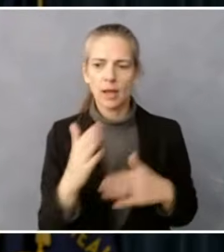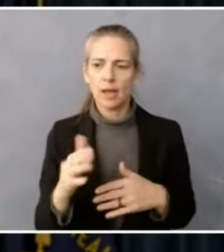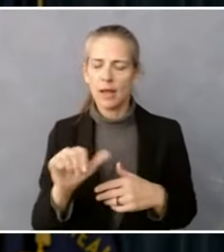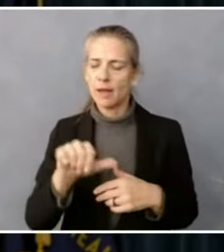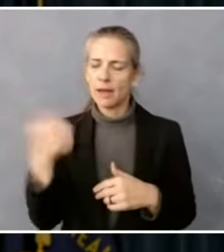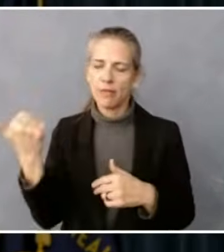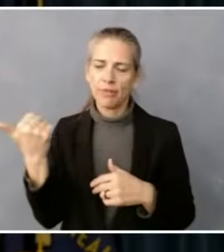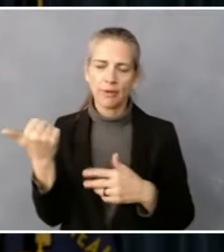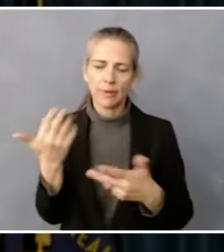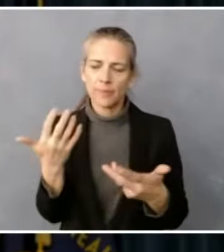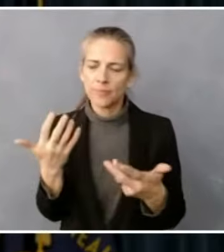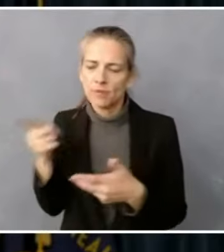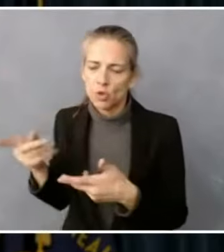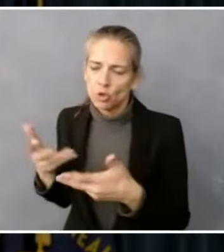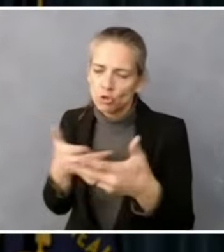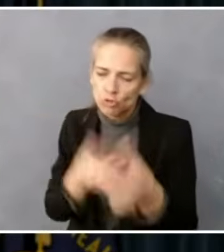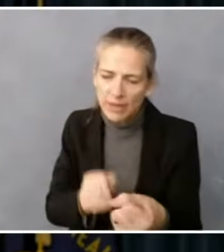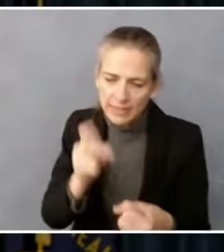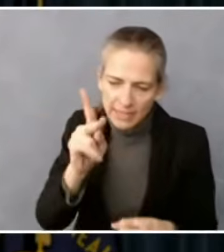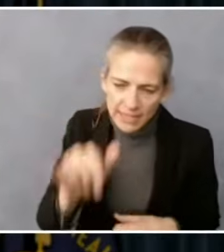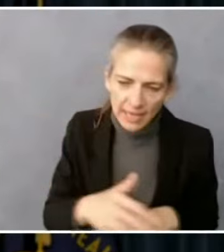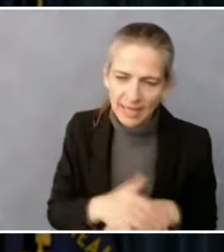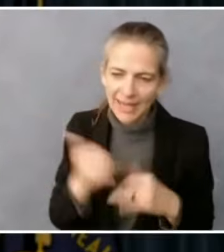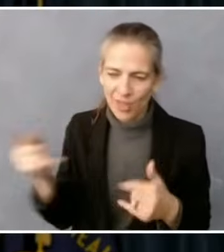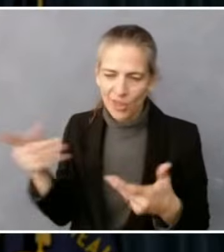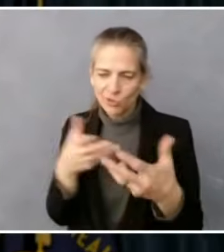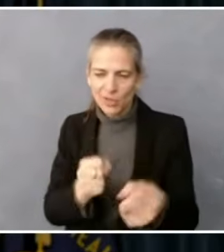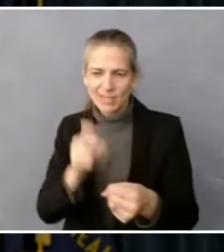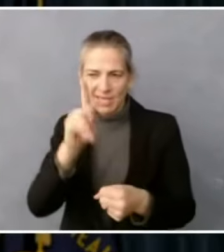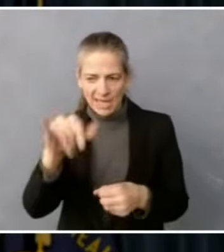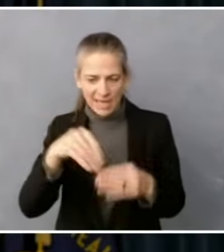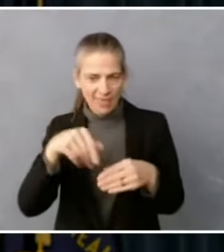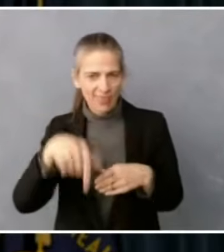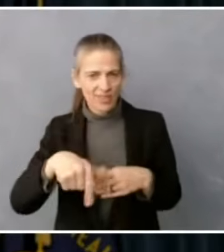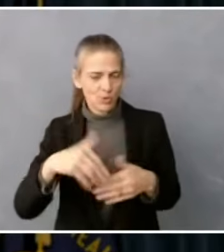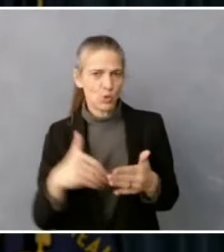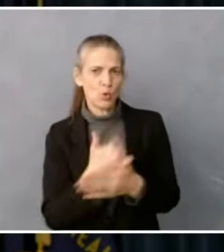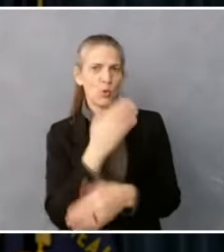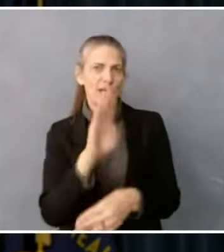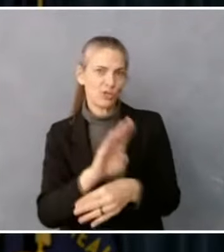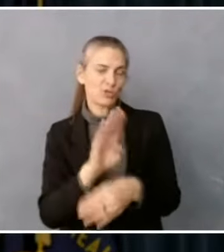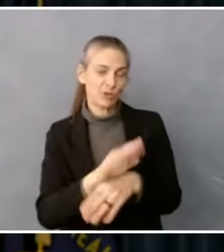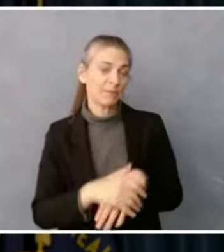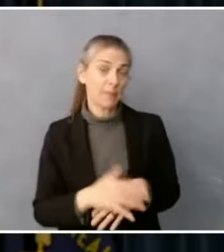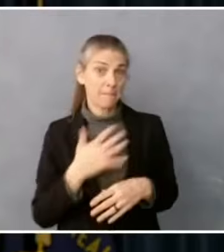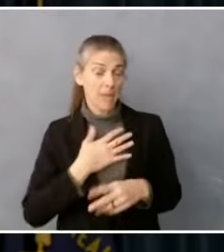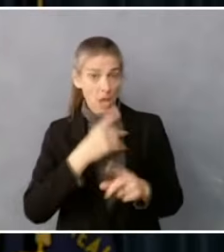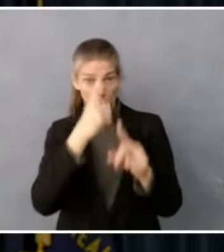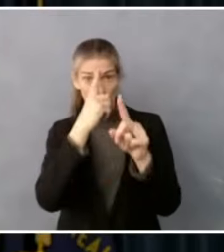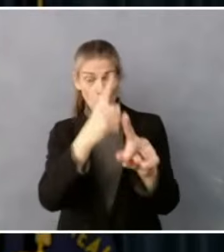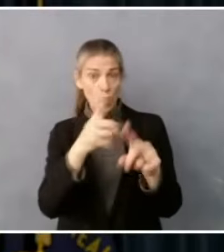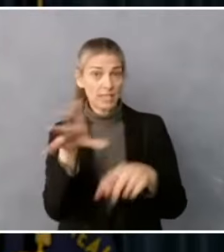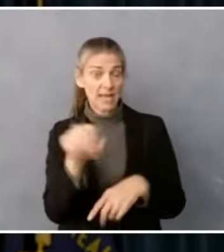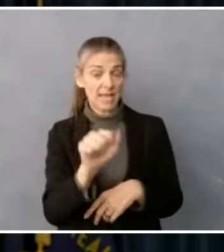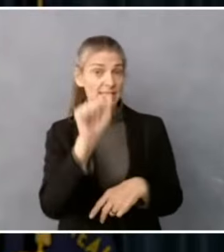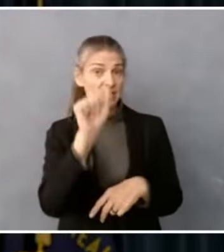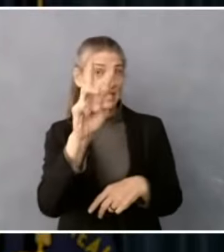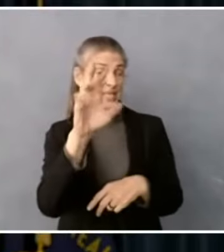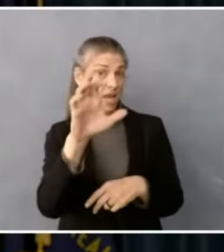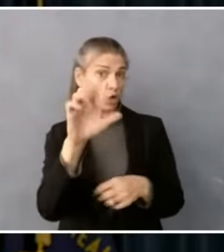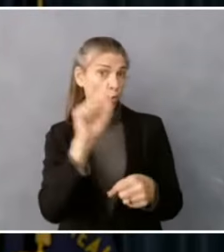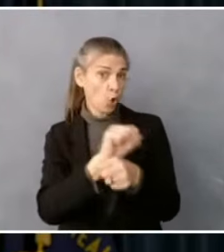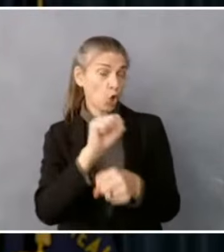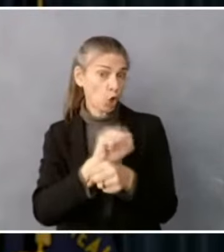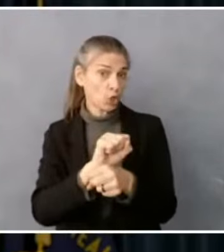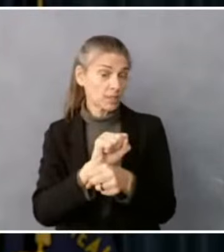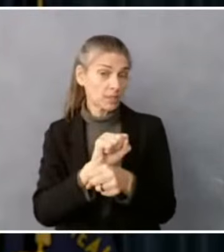trusts Kentucky, and now they're trusting Kentucky in this brand new industry. Now, my goal is to take those 1,600 workers, and we just had